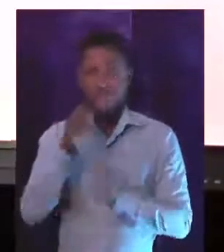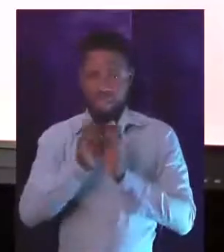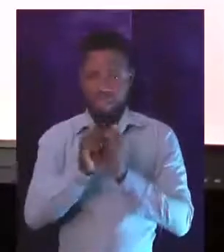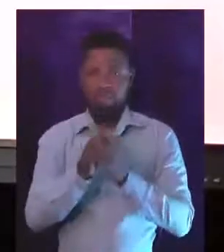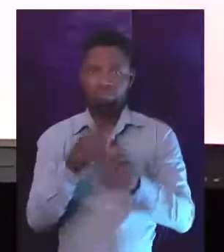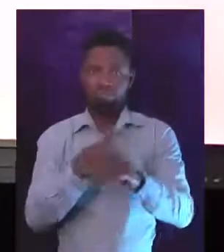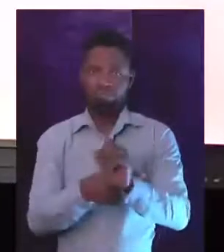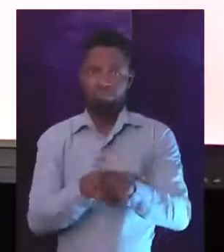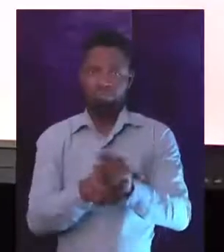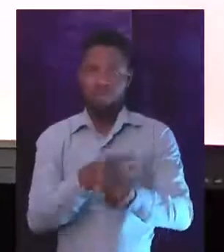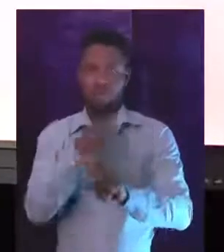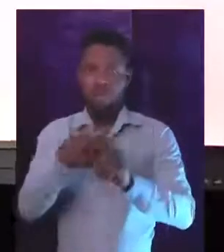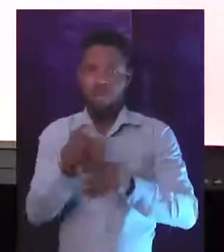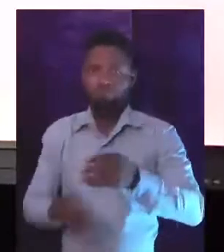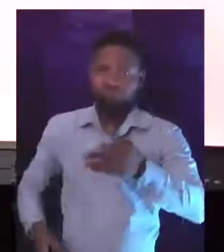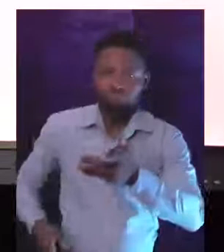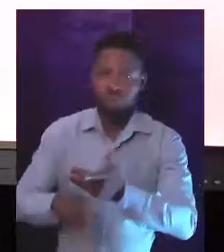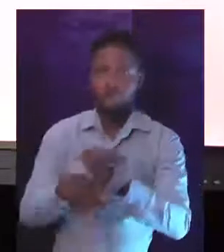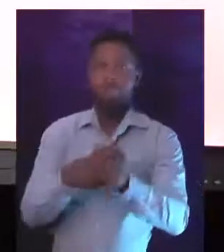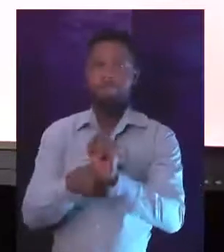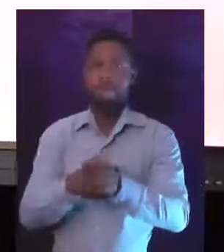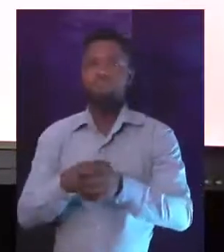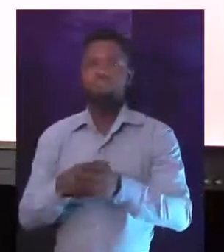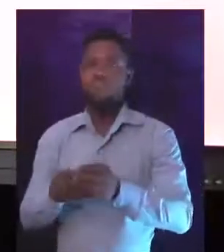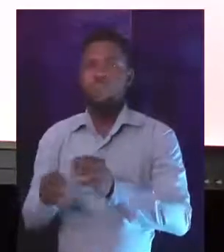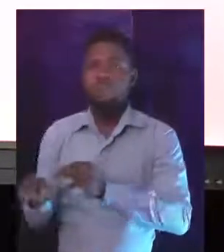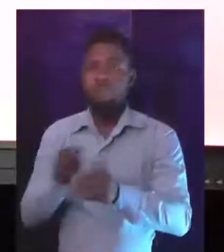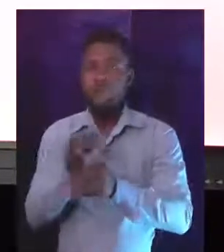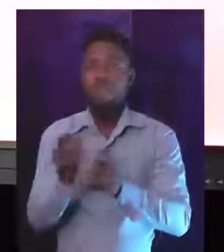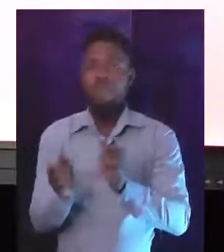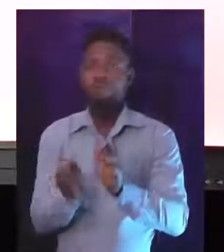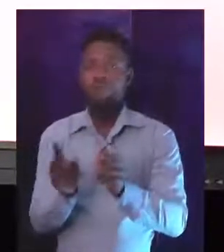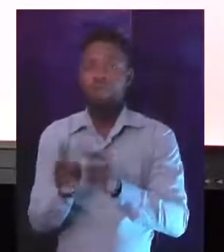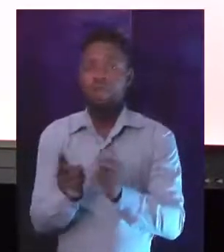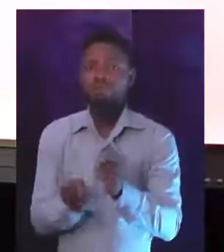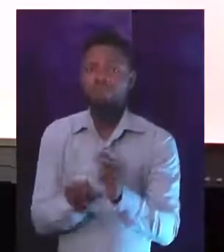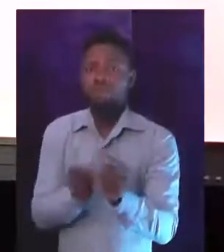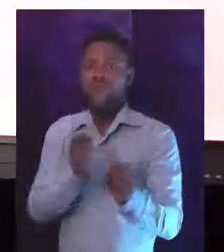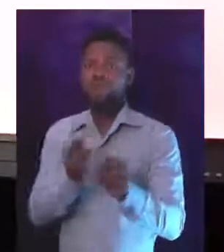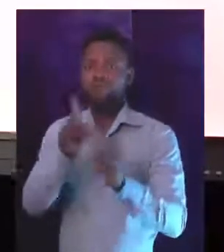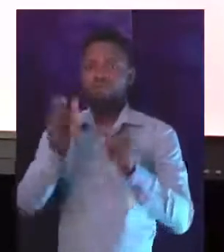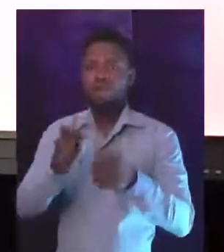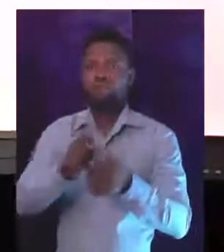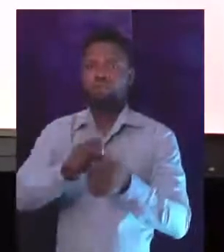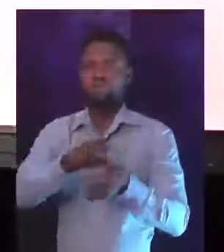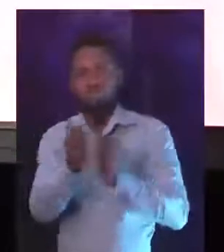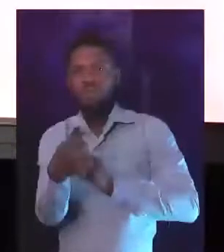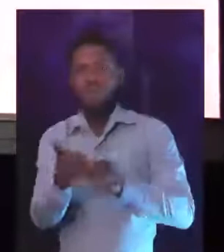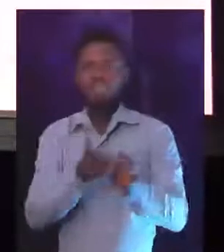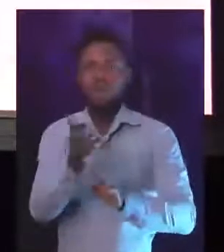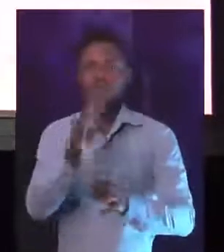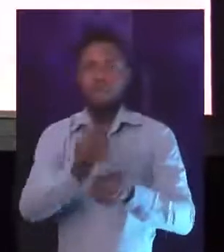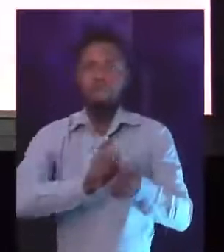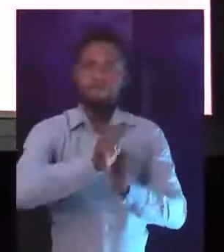as example. When they kick a ball to you, moving at a very rapid speed, you can change the direction in passing the